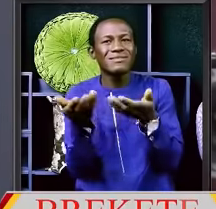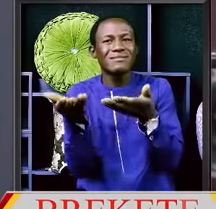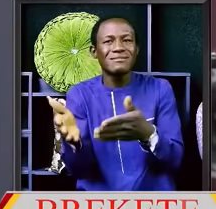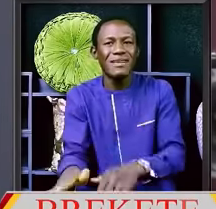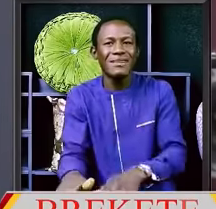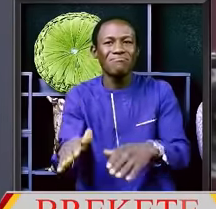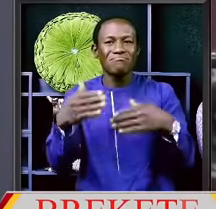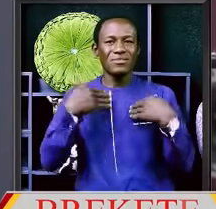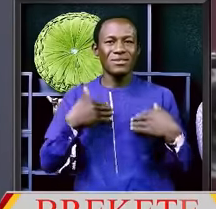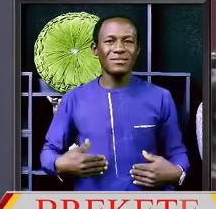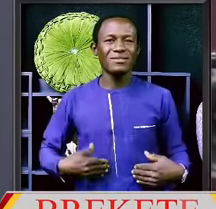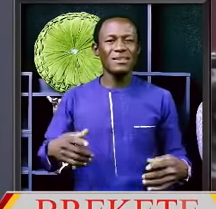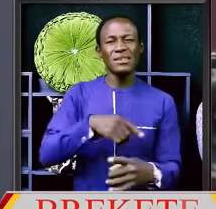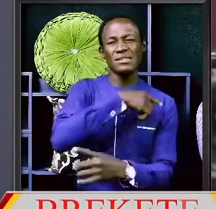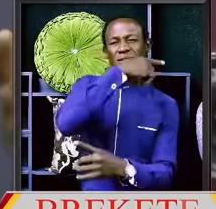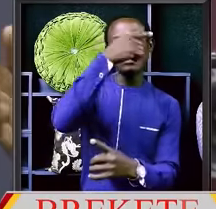daybreak